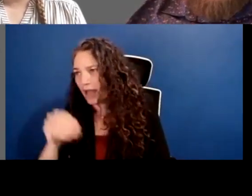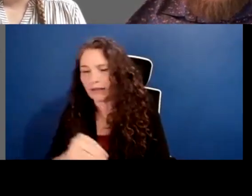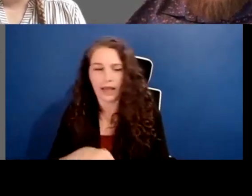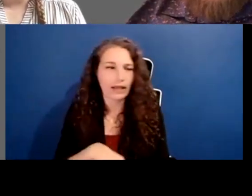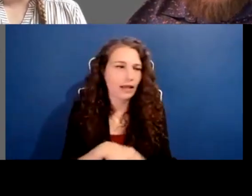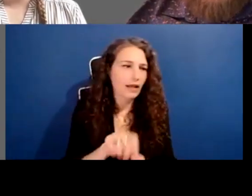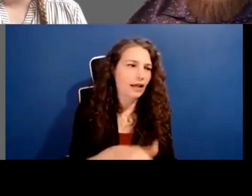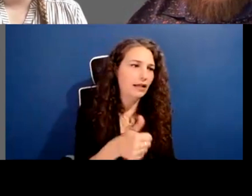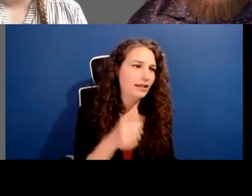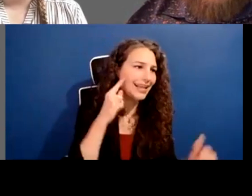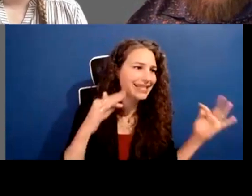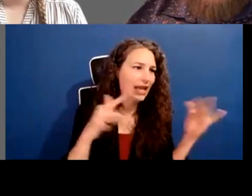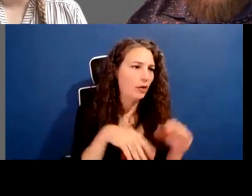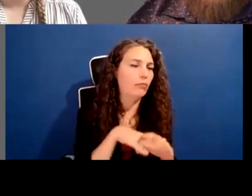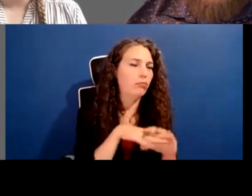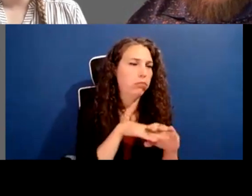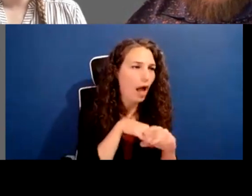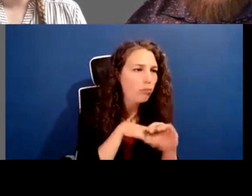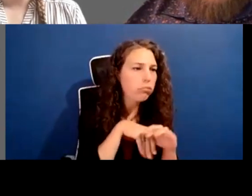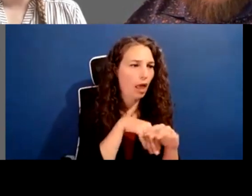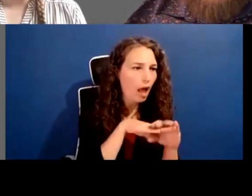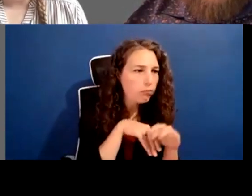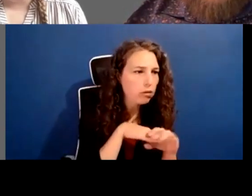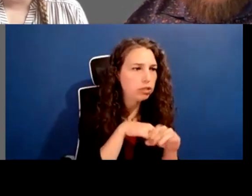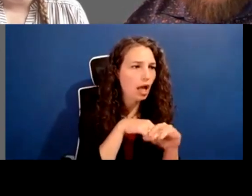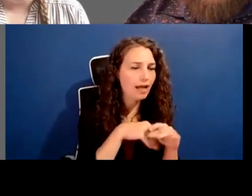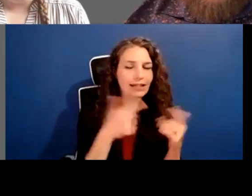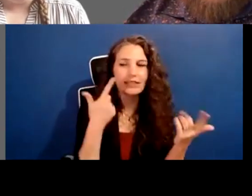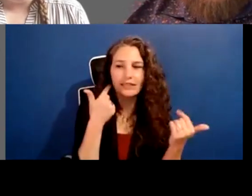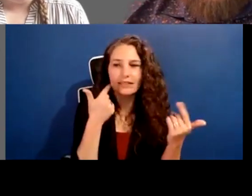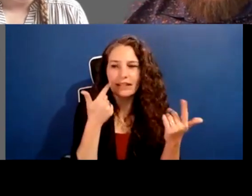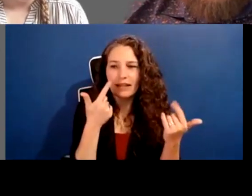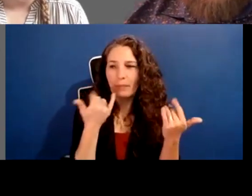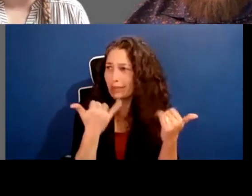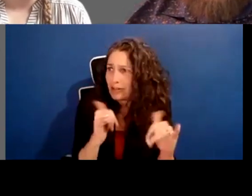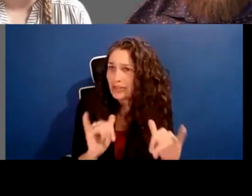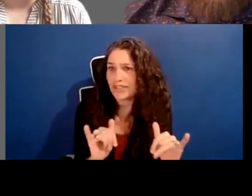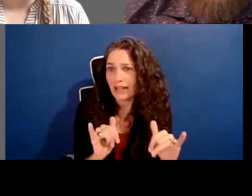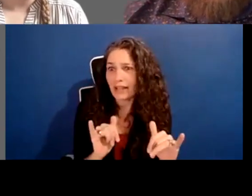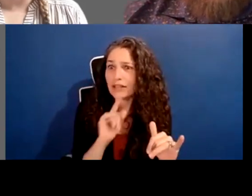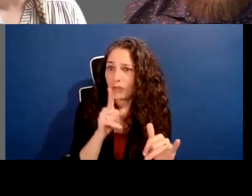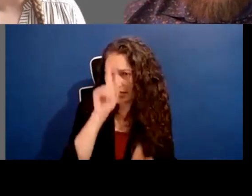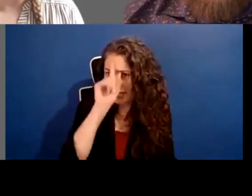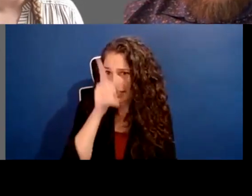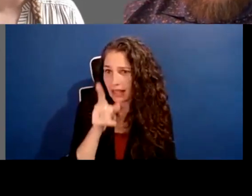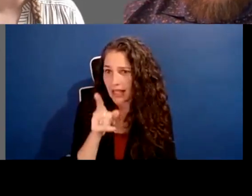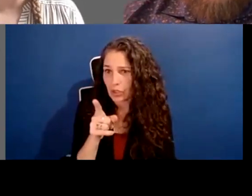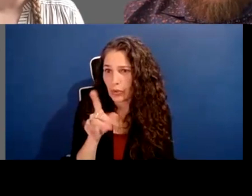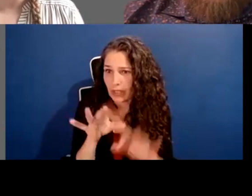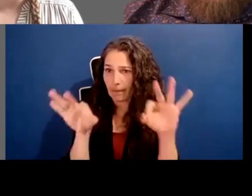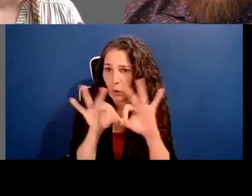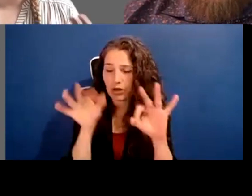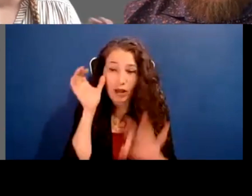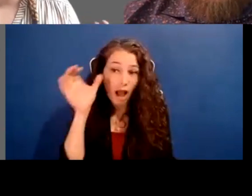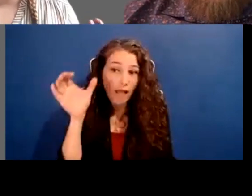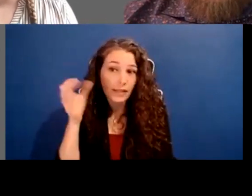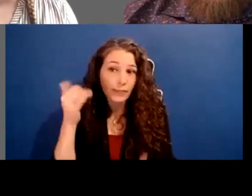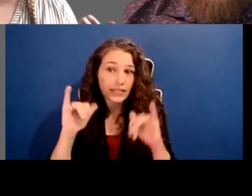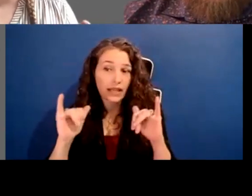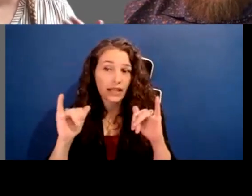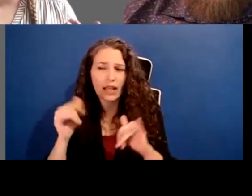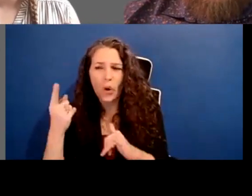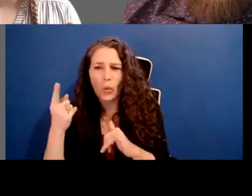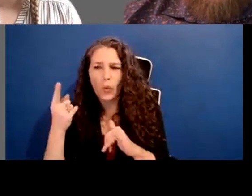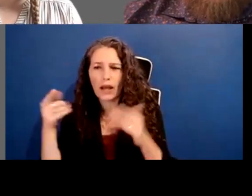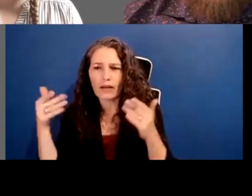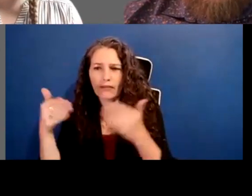right? It's hilarious, but then they're still like talking about really intellectual and like important concepts. Like they did one on